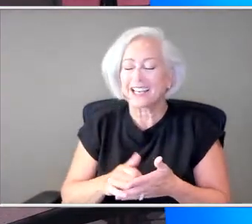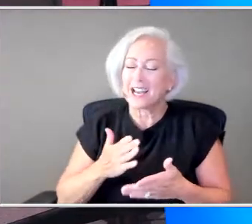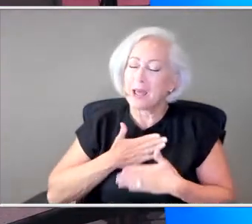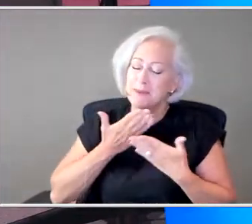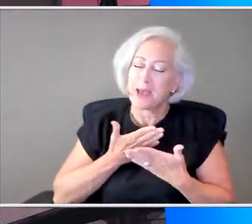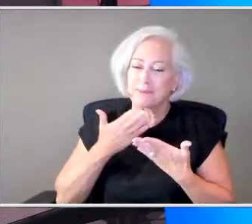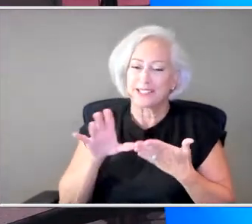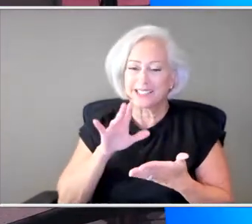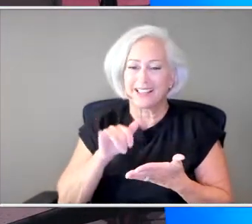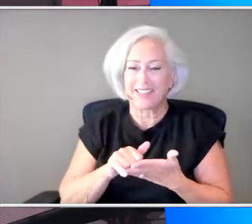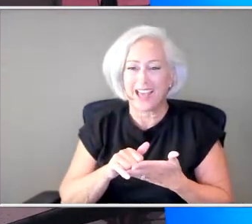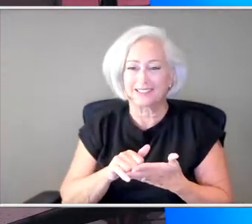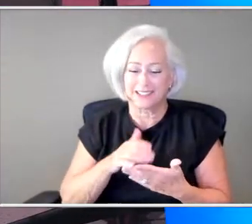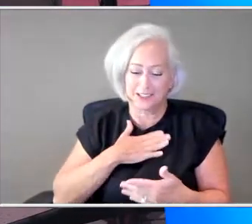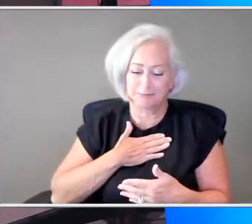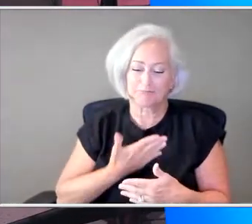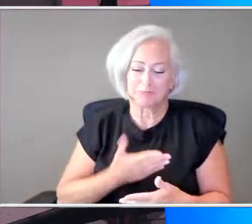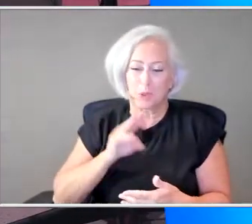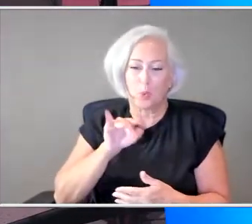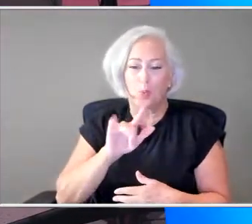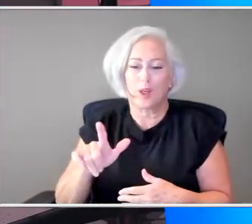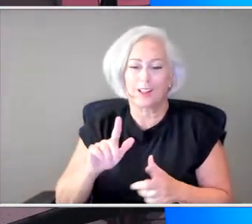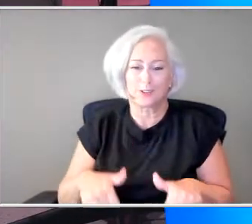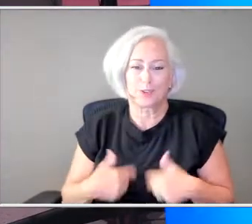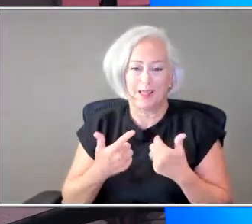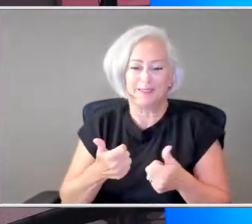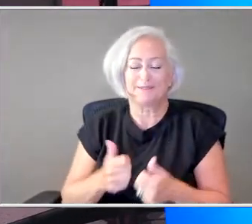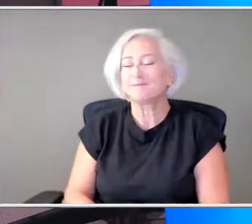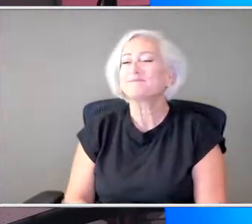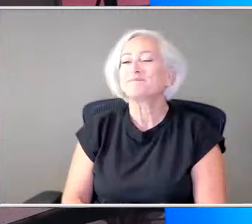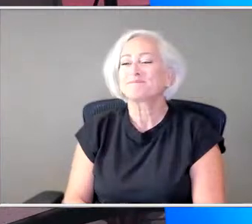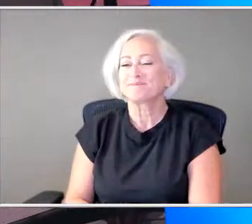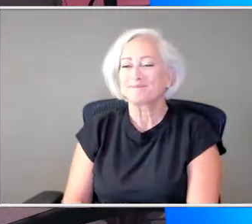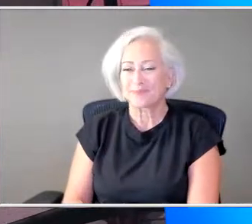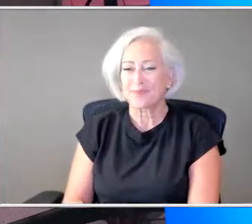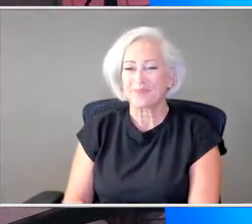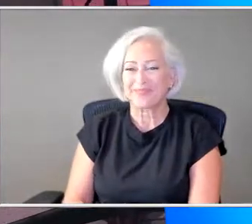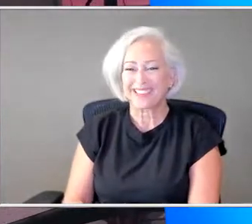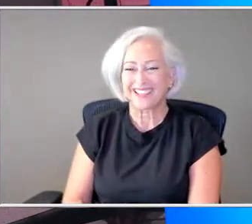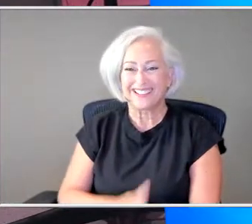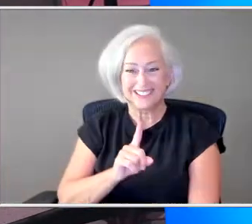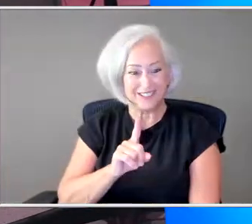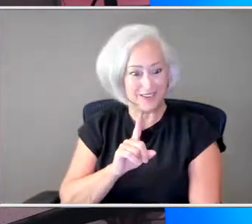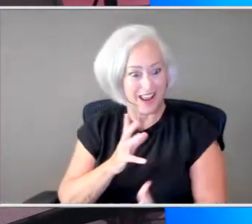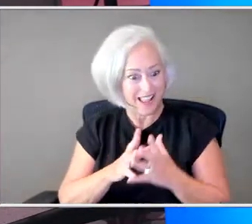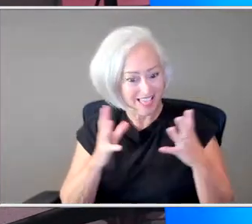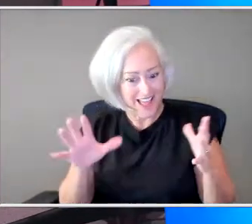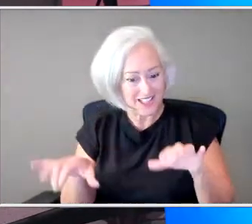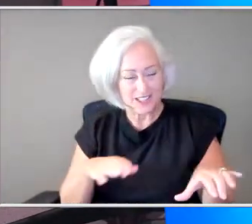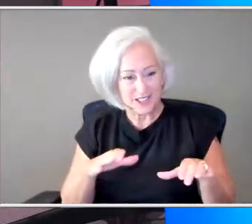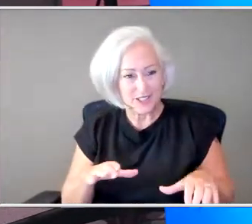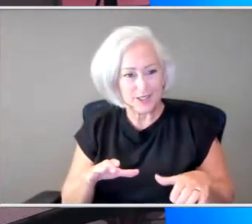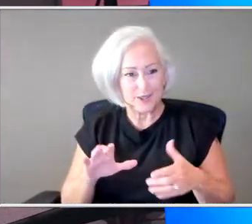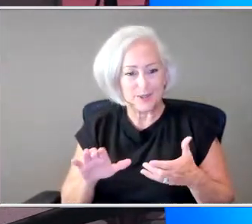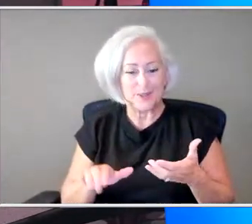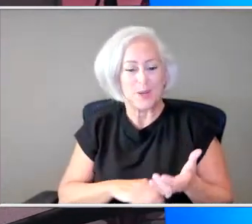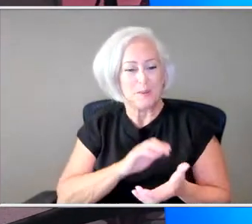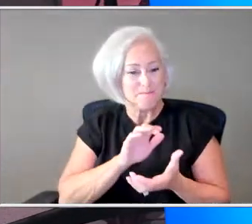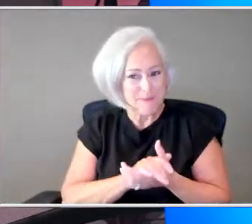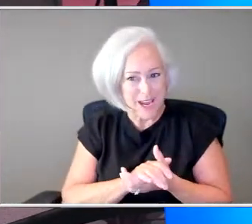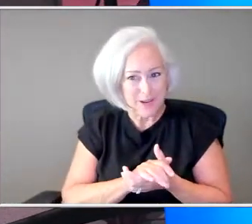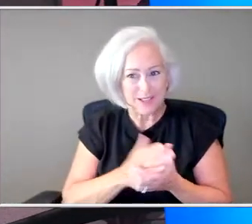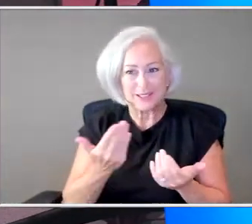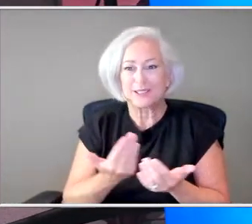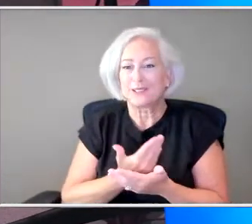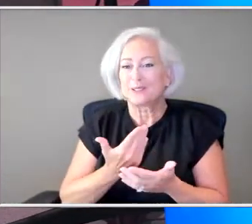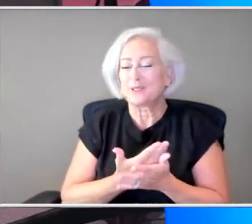will, will to live. So. And you had a lot to live for. I sure did. You're married with a new partner. That's amazing. Yes, he is